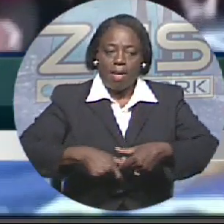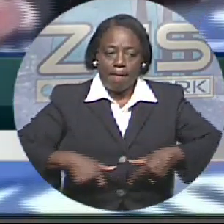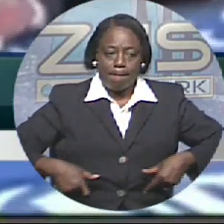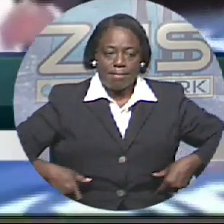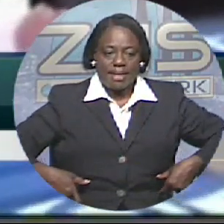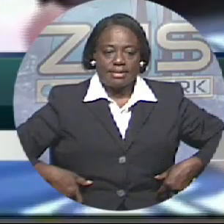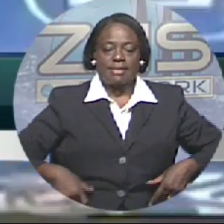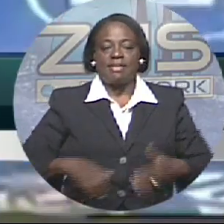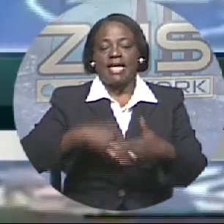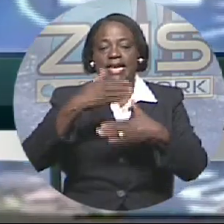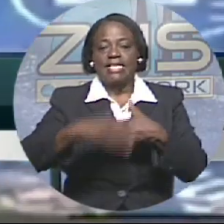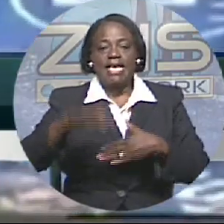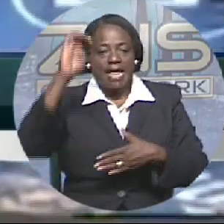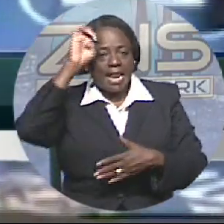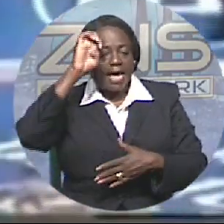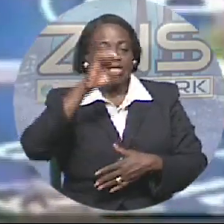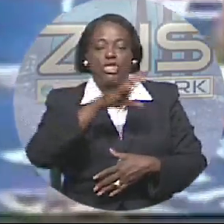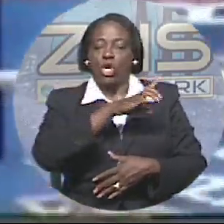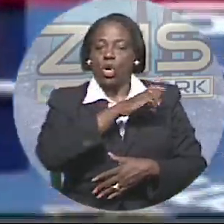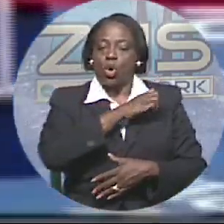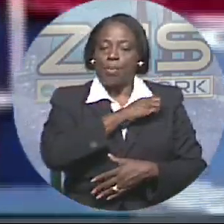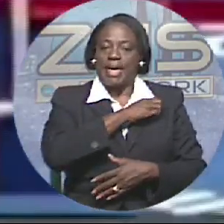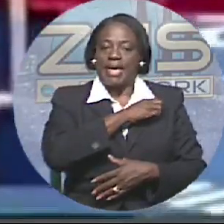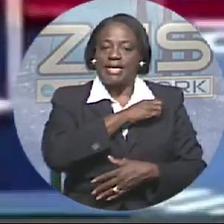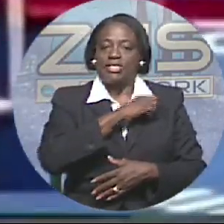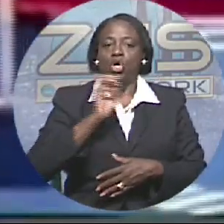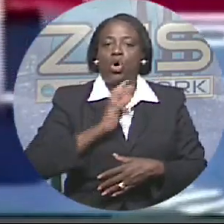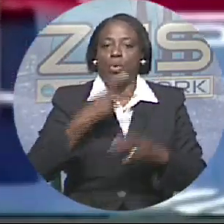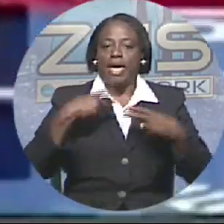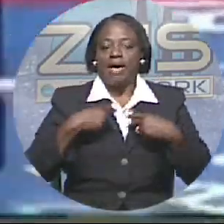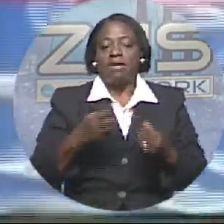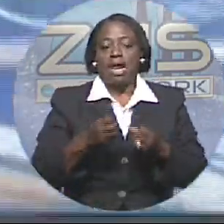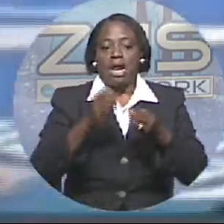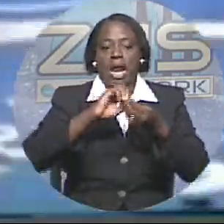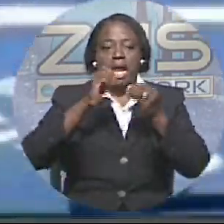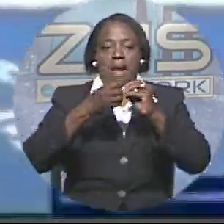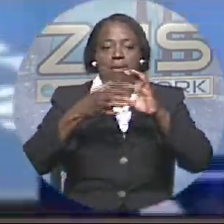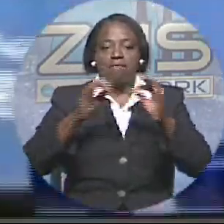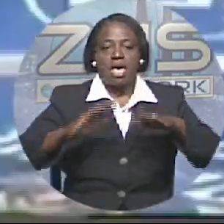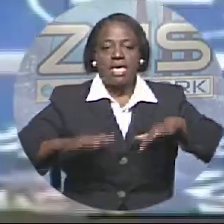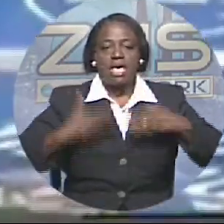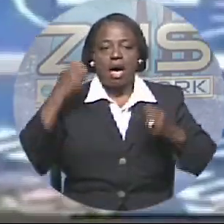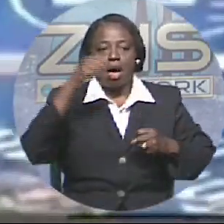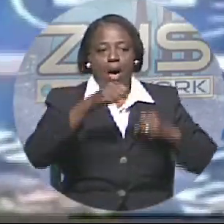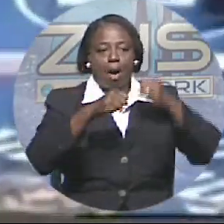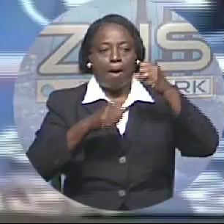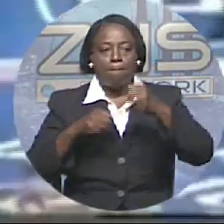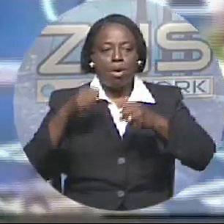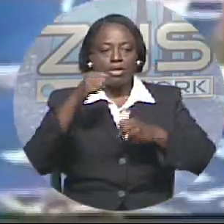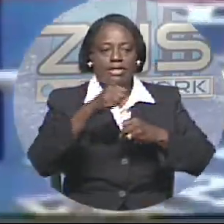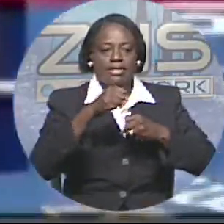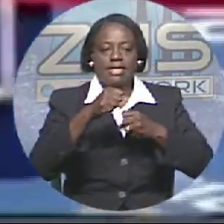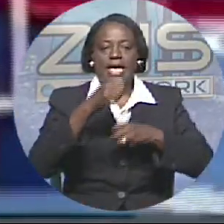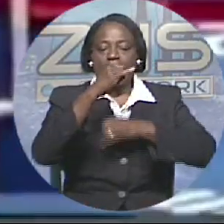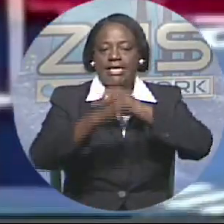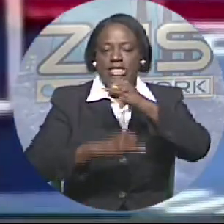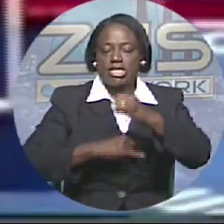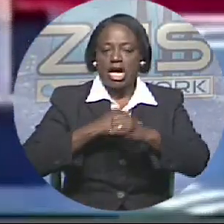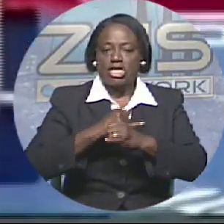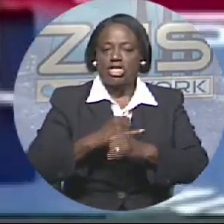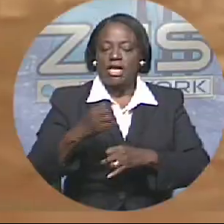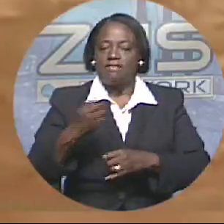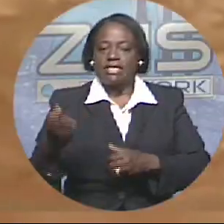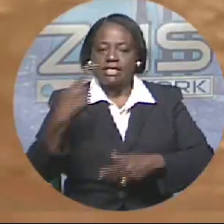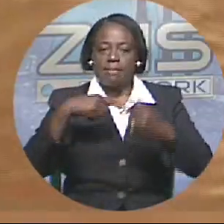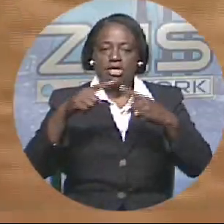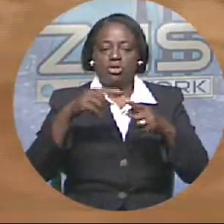is back on the table. We got a huge cadre of young boxers. There are international events coming to the Bahamas like crazy of that